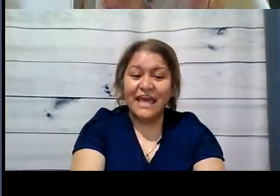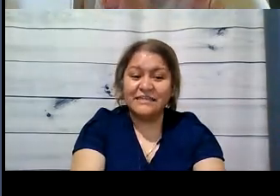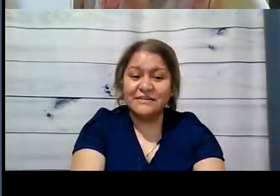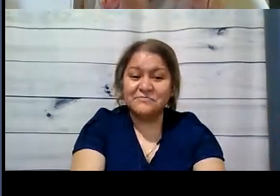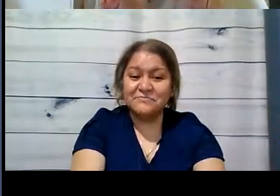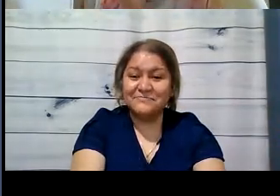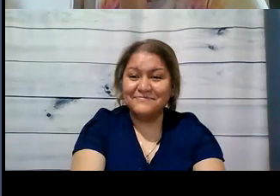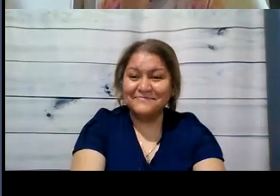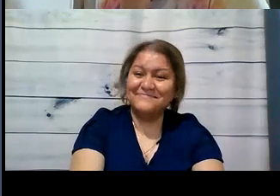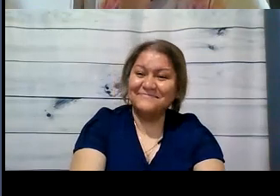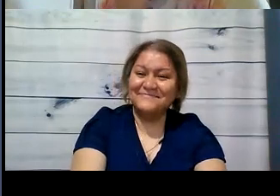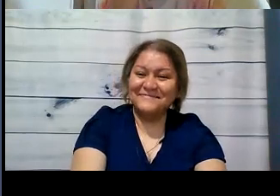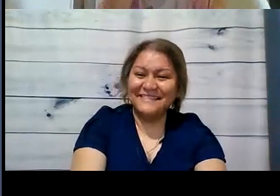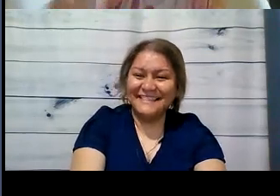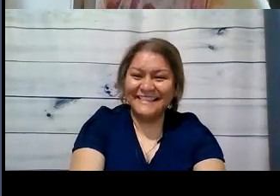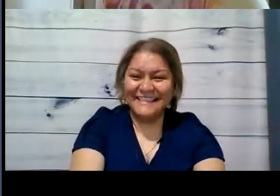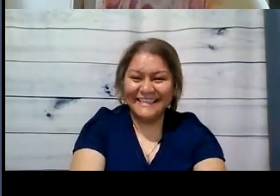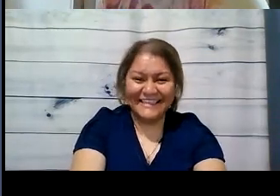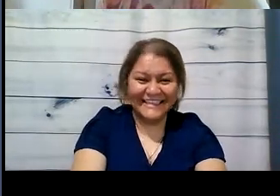The end.